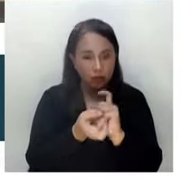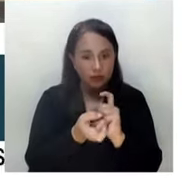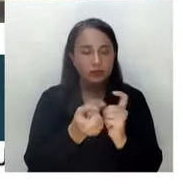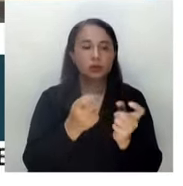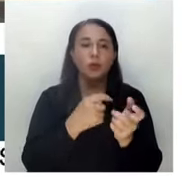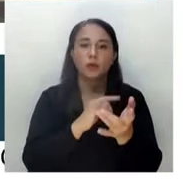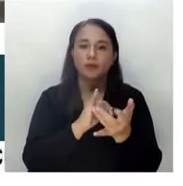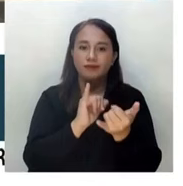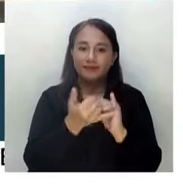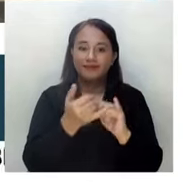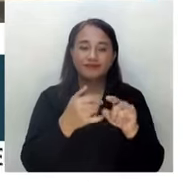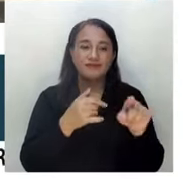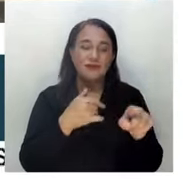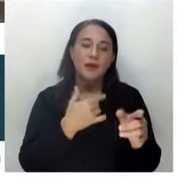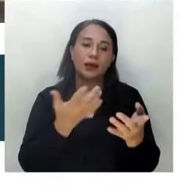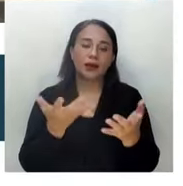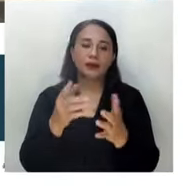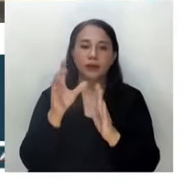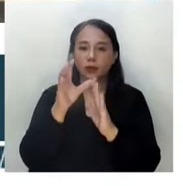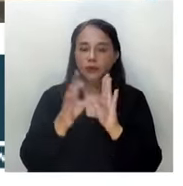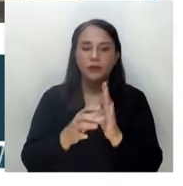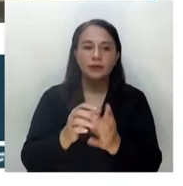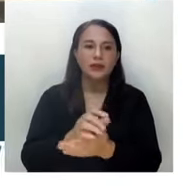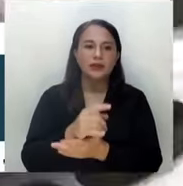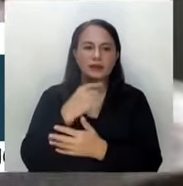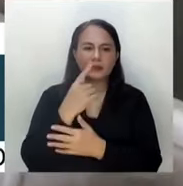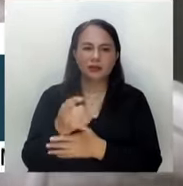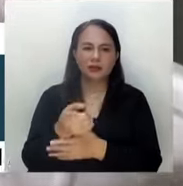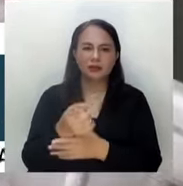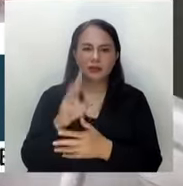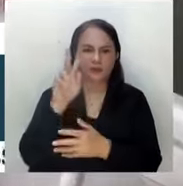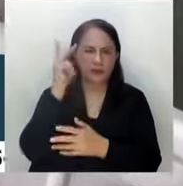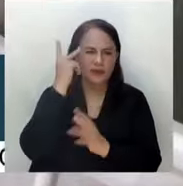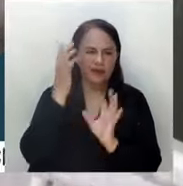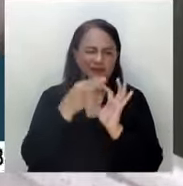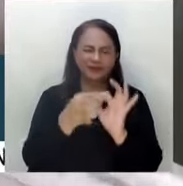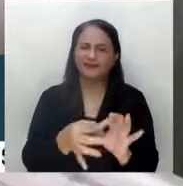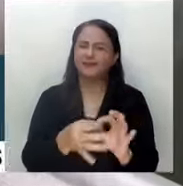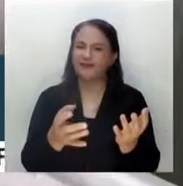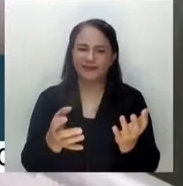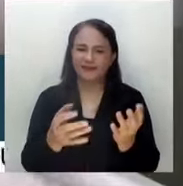the Constitution, rather than spin it politically. There's a lot of